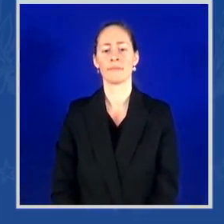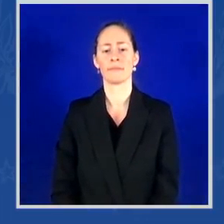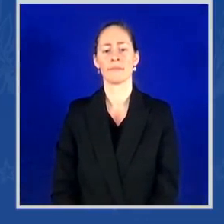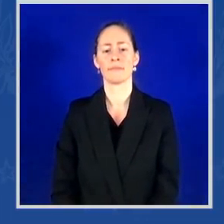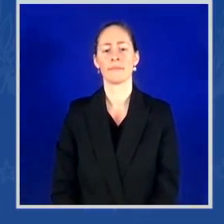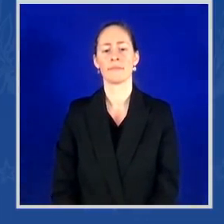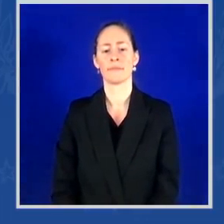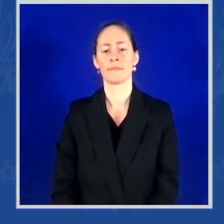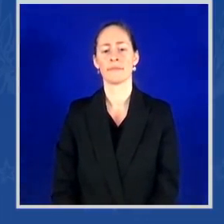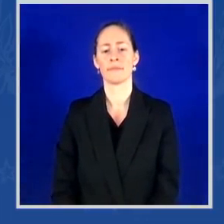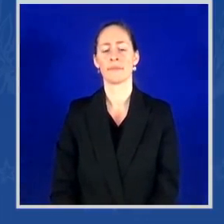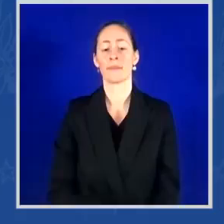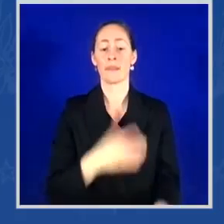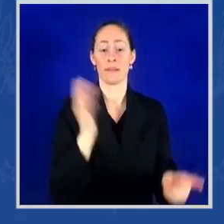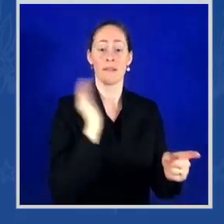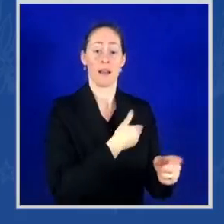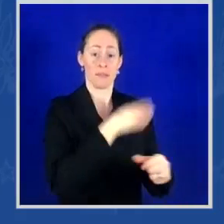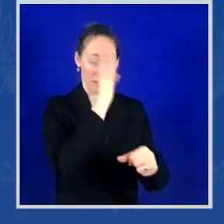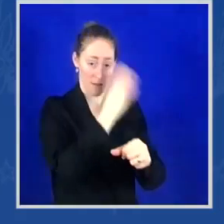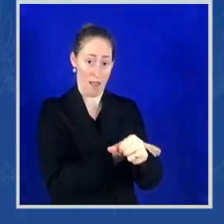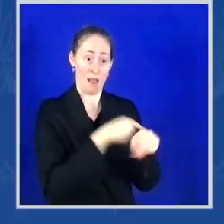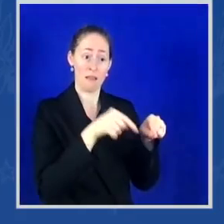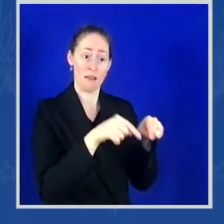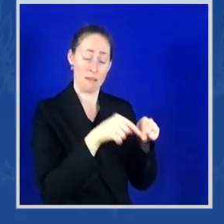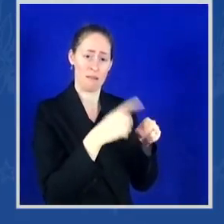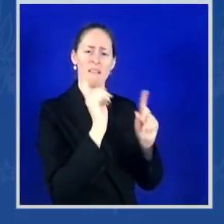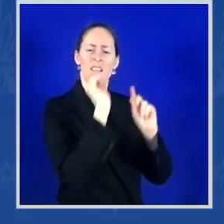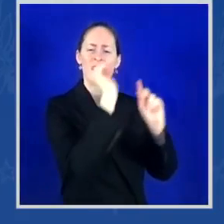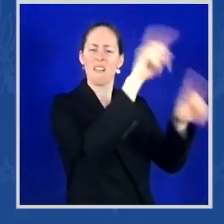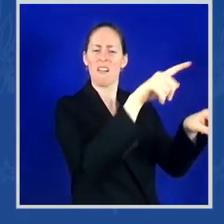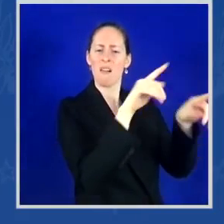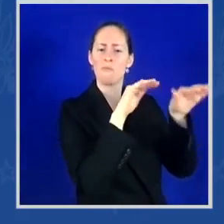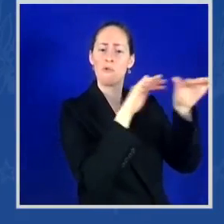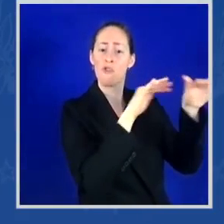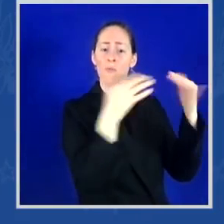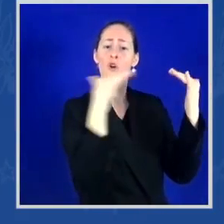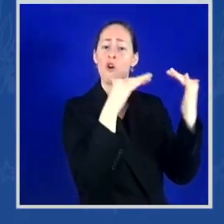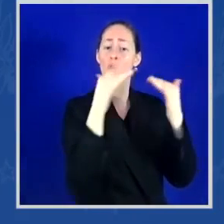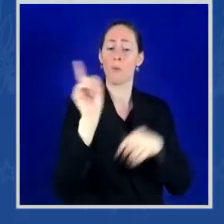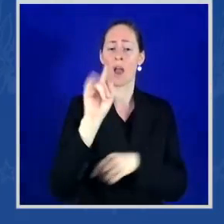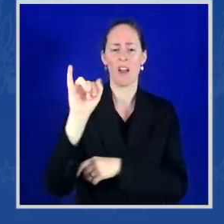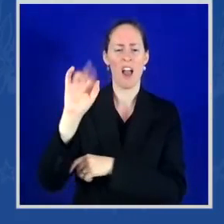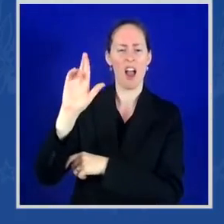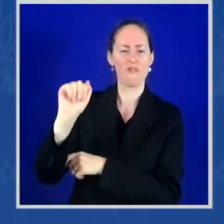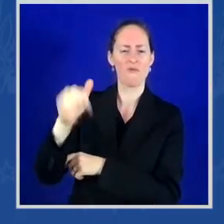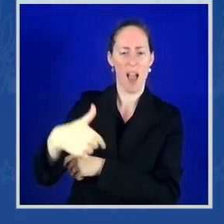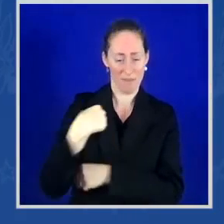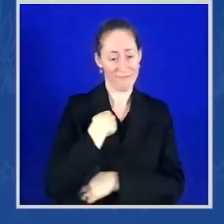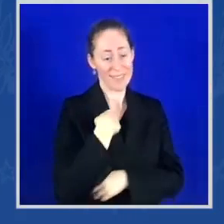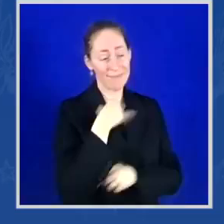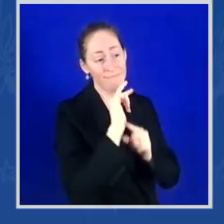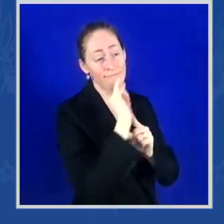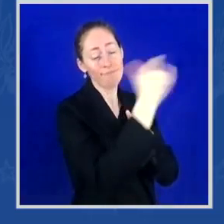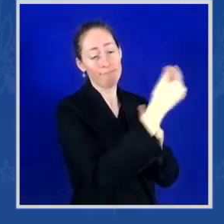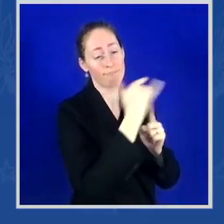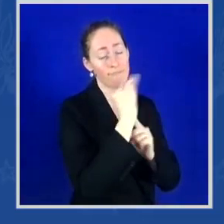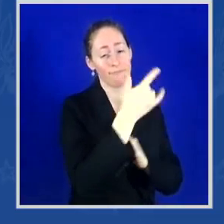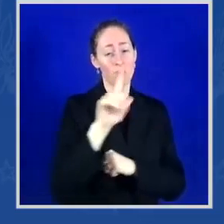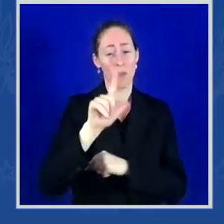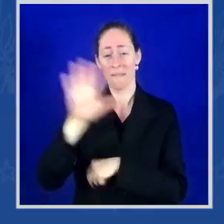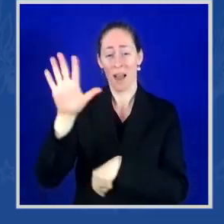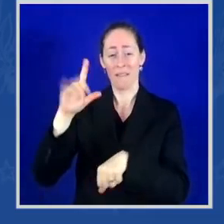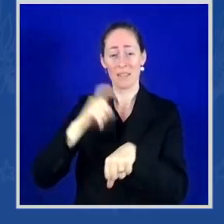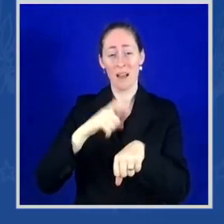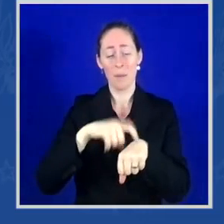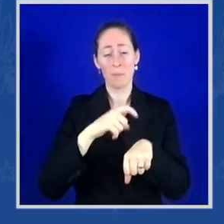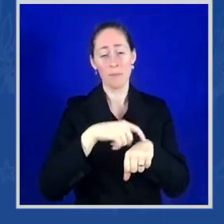out of Iraq over 25 times. I said, Bo, you're now a field grade officer. He said, Dad, I have no illusion who runs the United